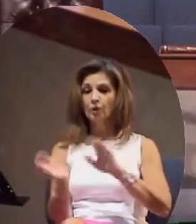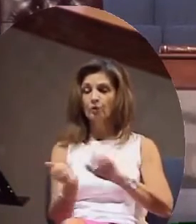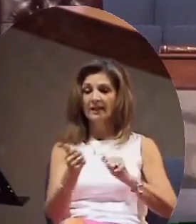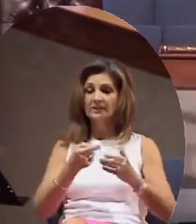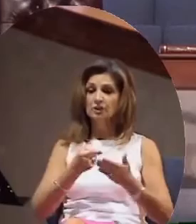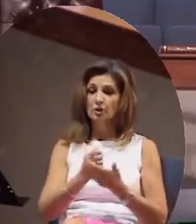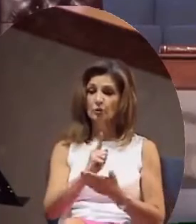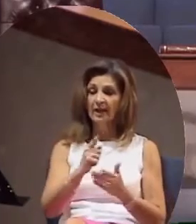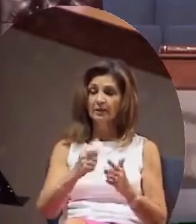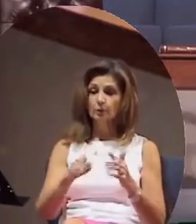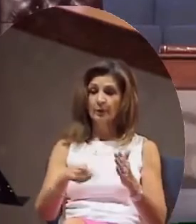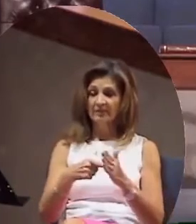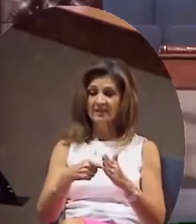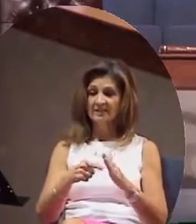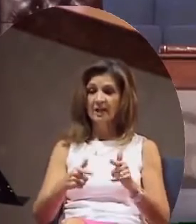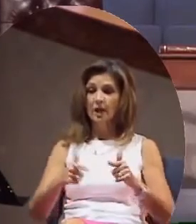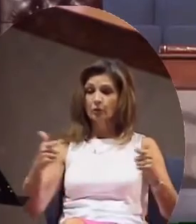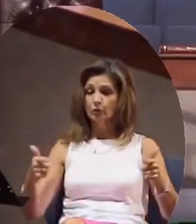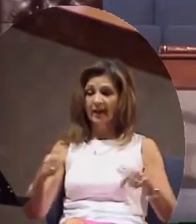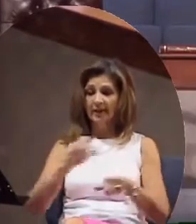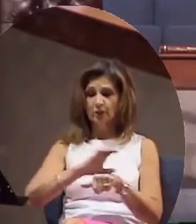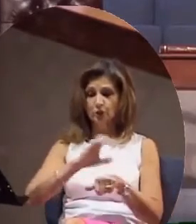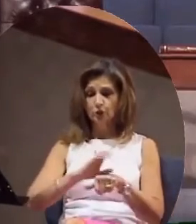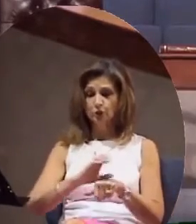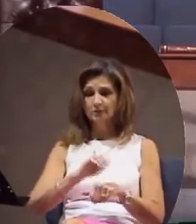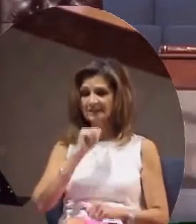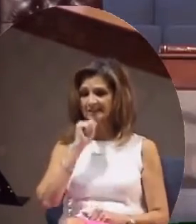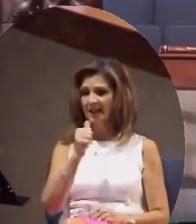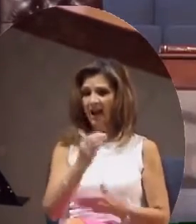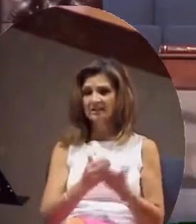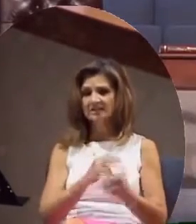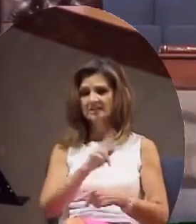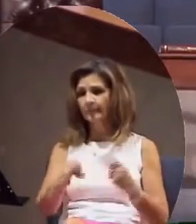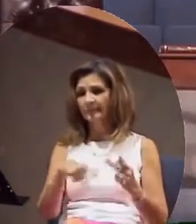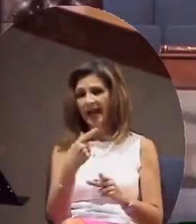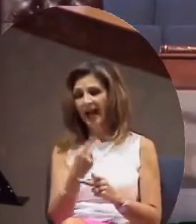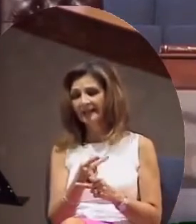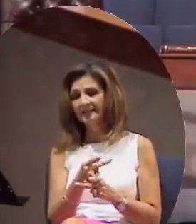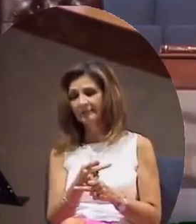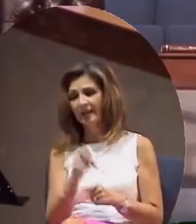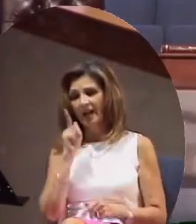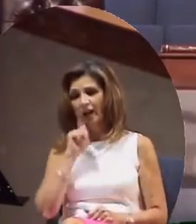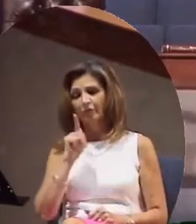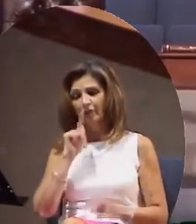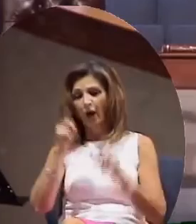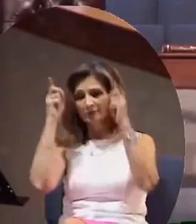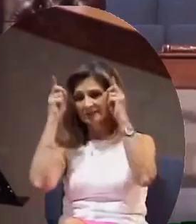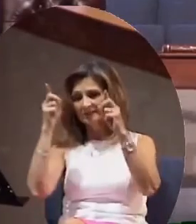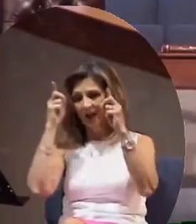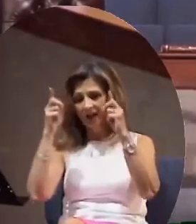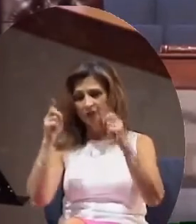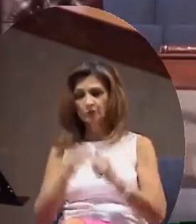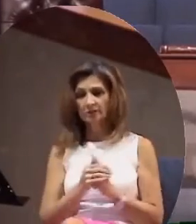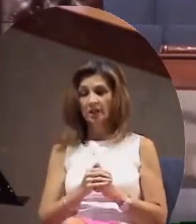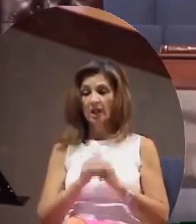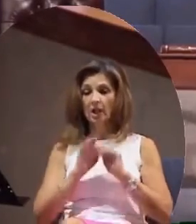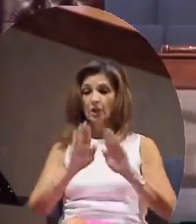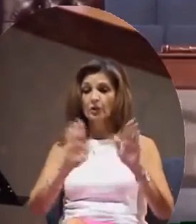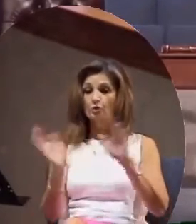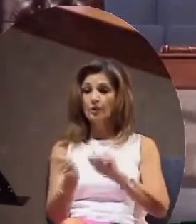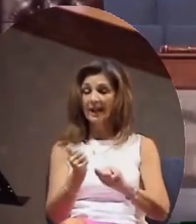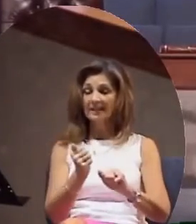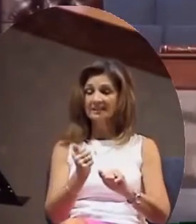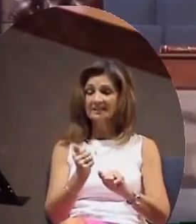to this great church that I'm standing in tonight is not some kind of apostasy or some kind of heresy. The greatest threat